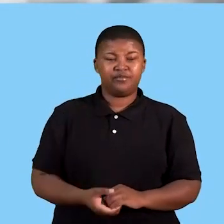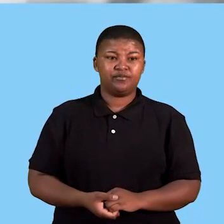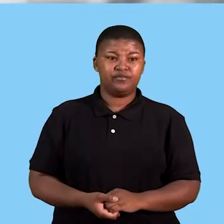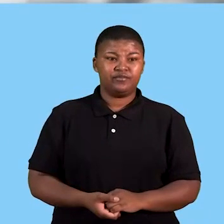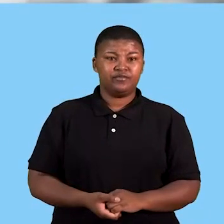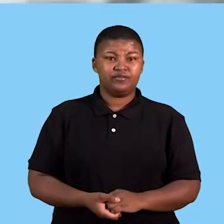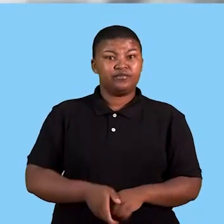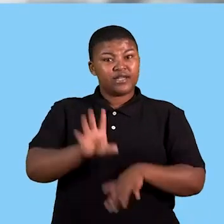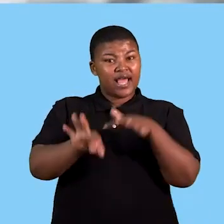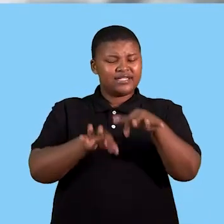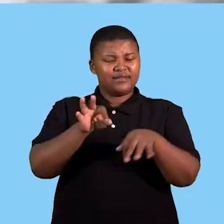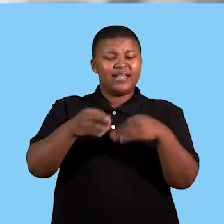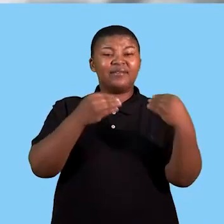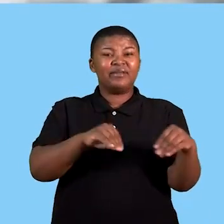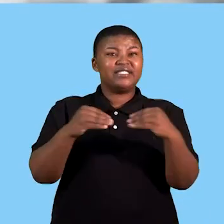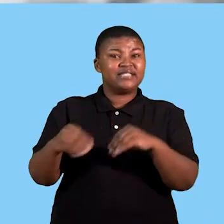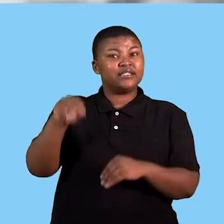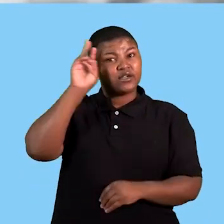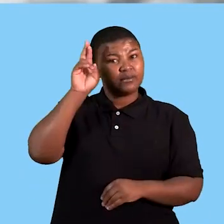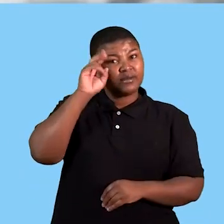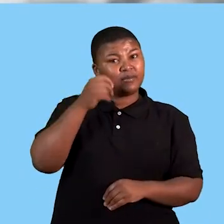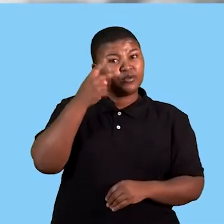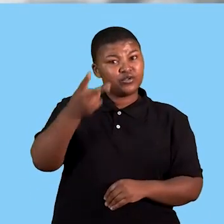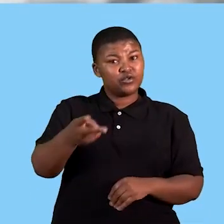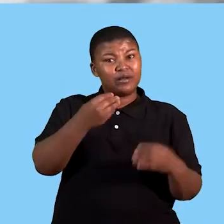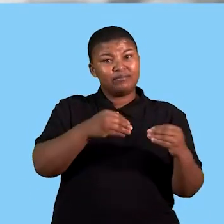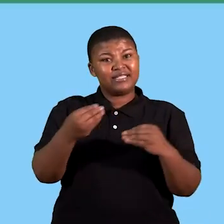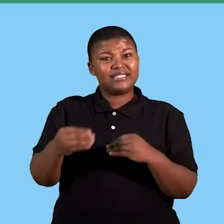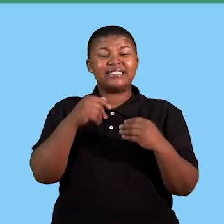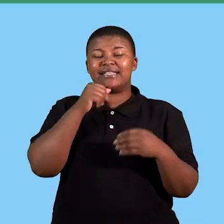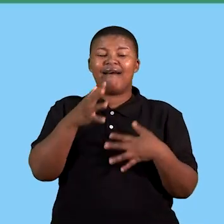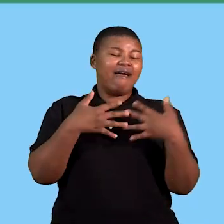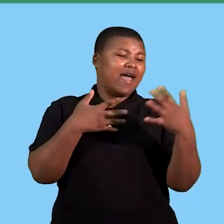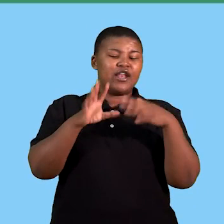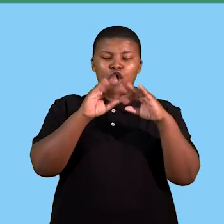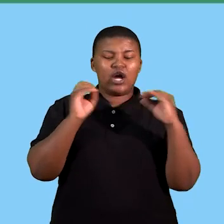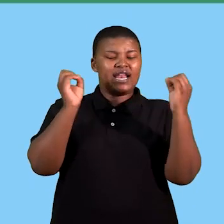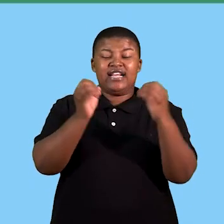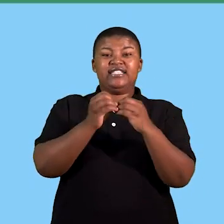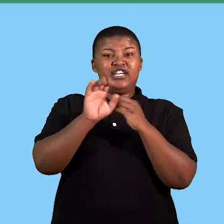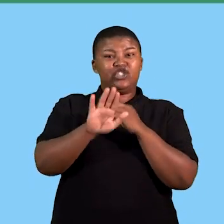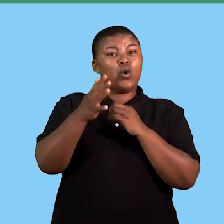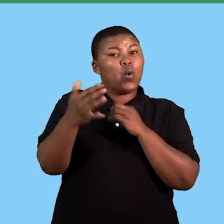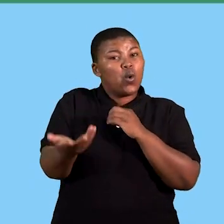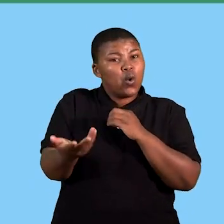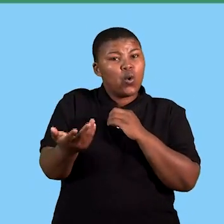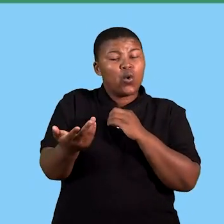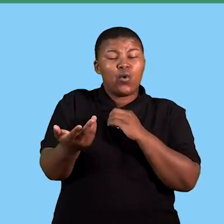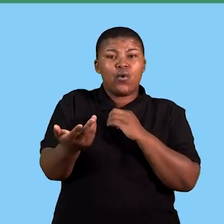be define the term business, we saw that the business is any organization or